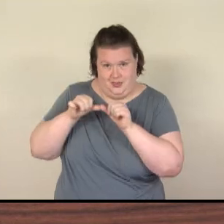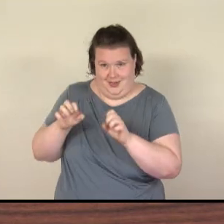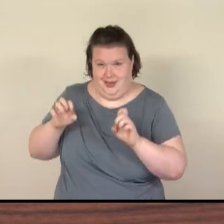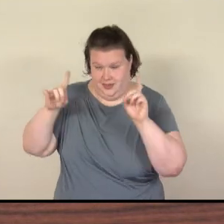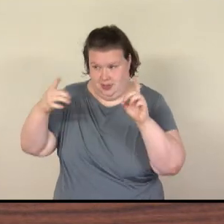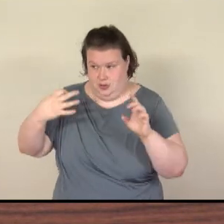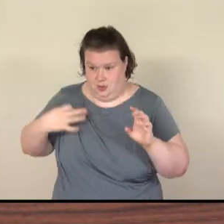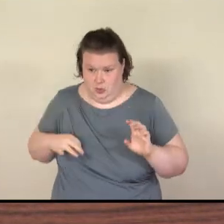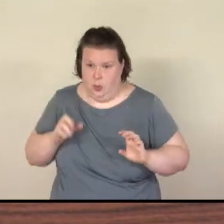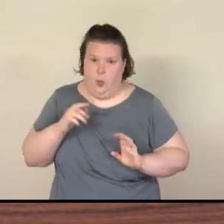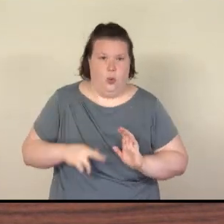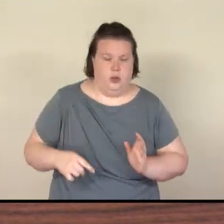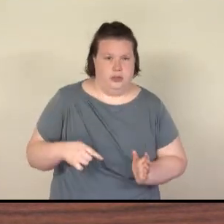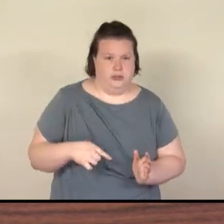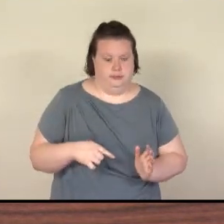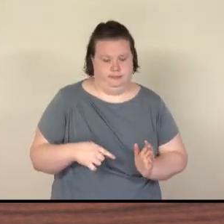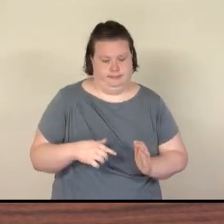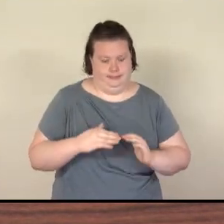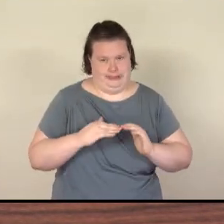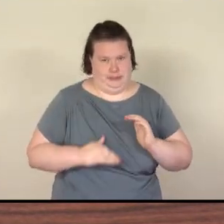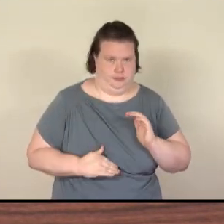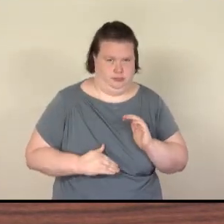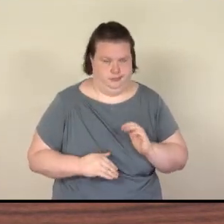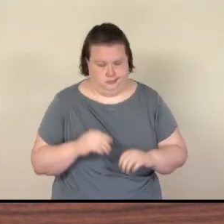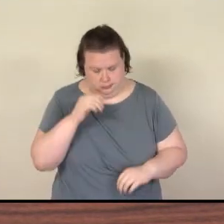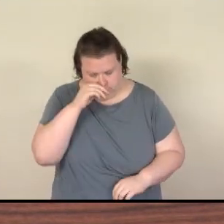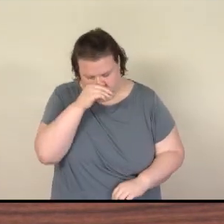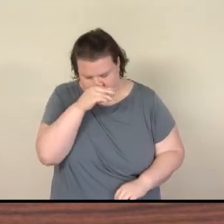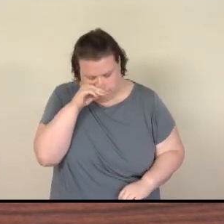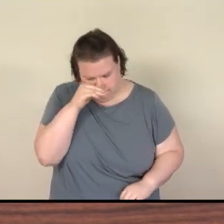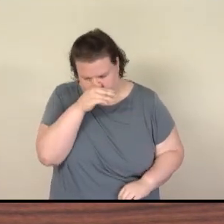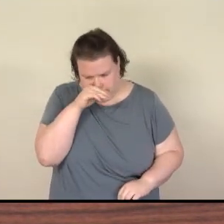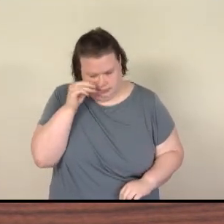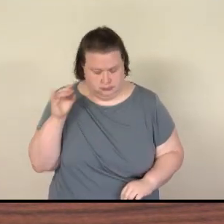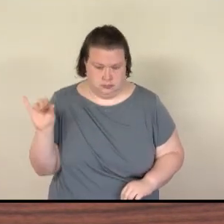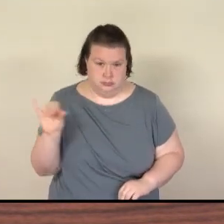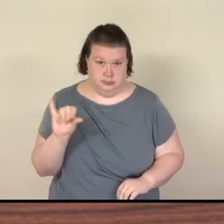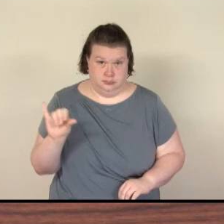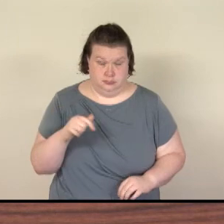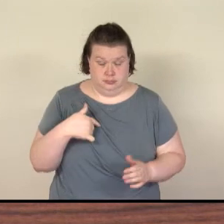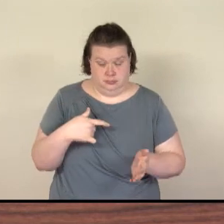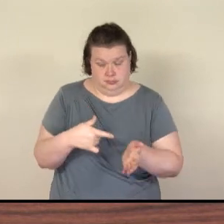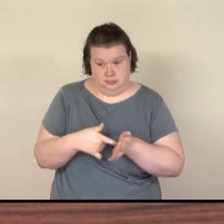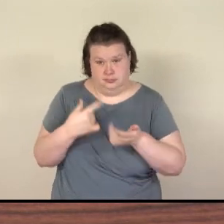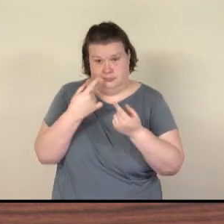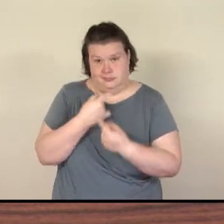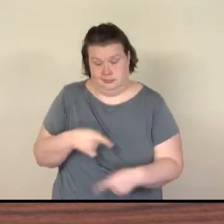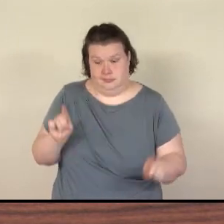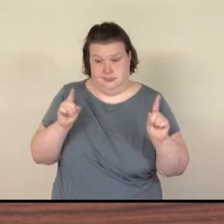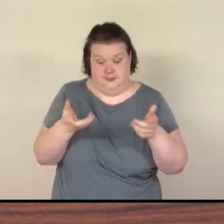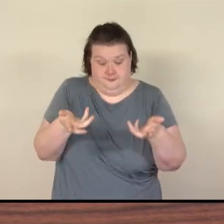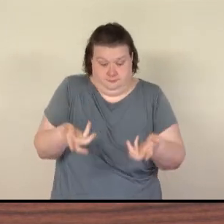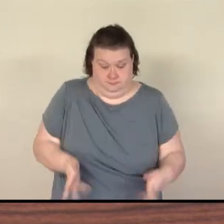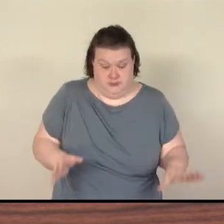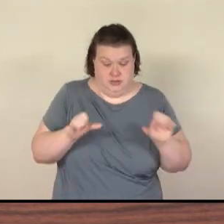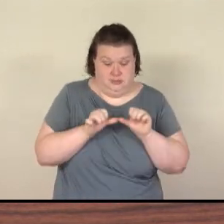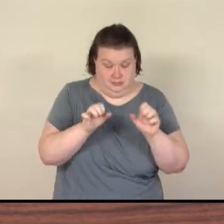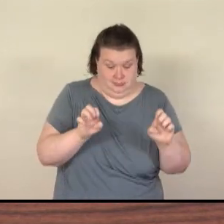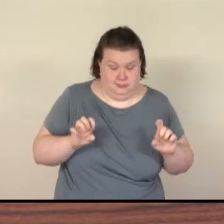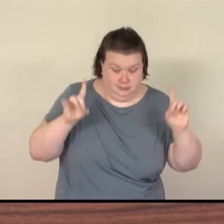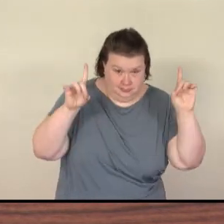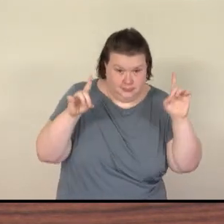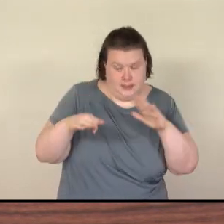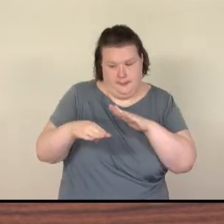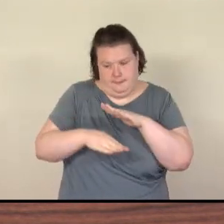education, and/or is deficient in meeting the required continuing education. I'm also required to announce that completing the required continuing education is a